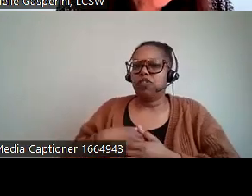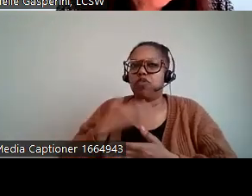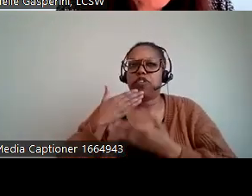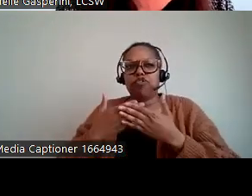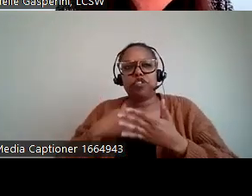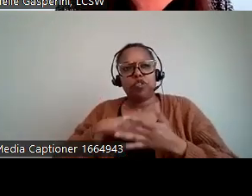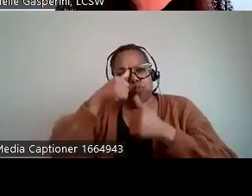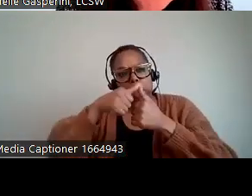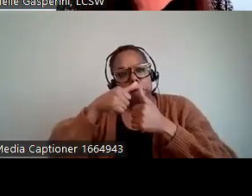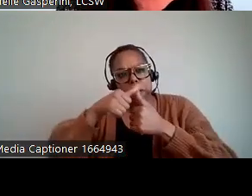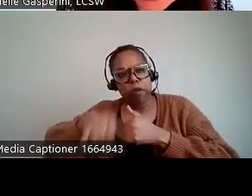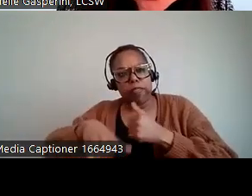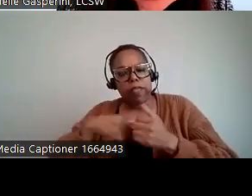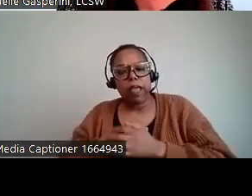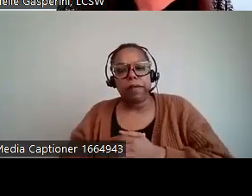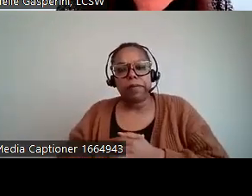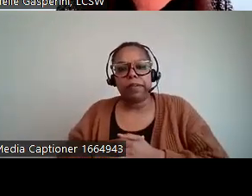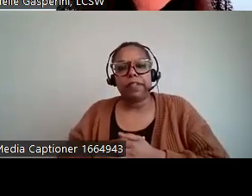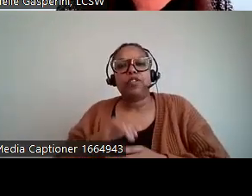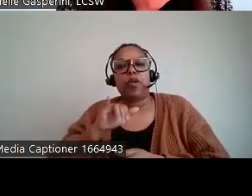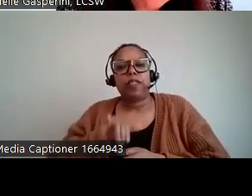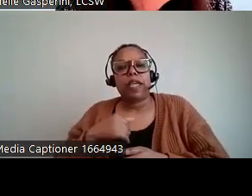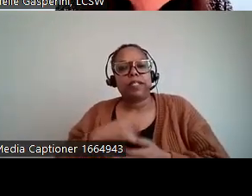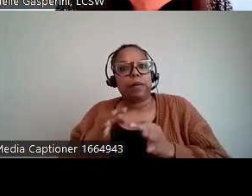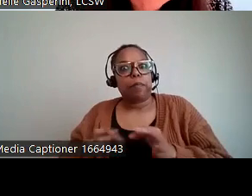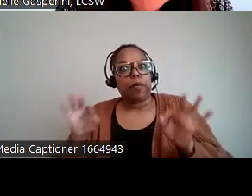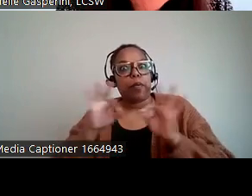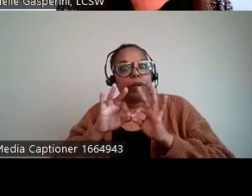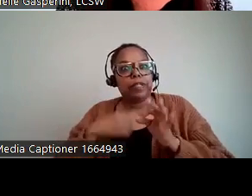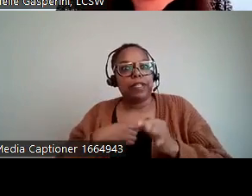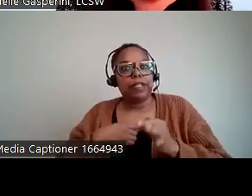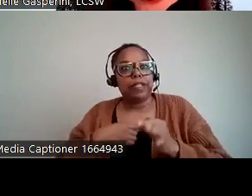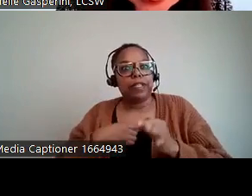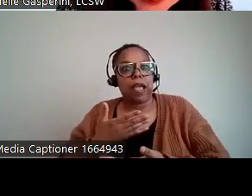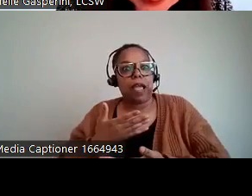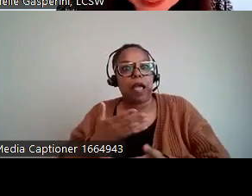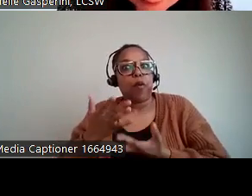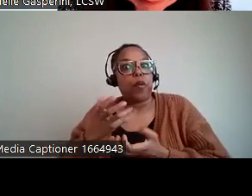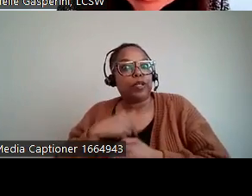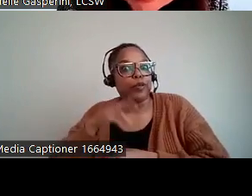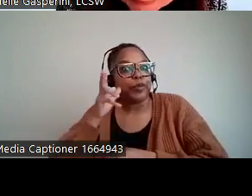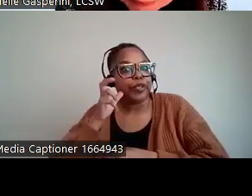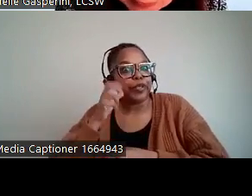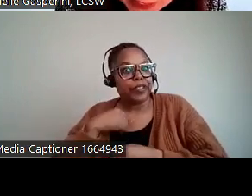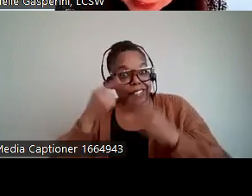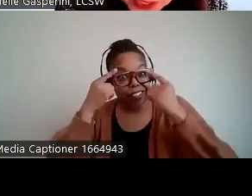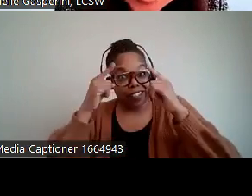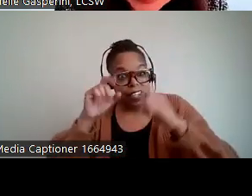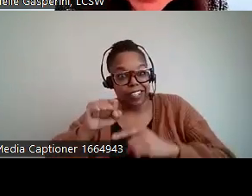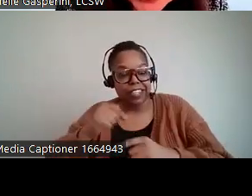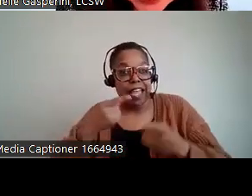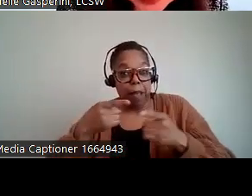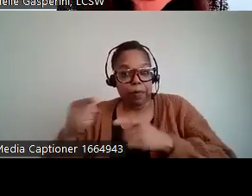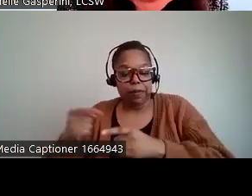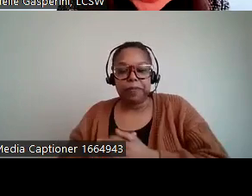right away. So those are the important things that I love to hear, and to know that there's success happening.